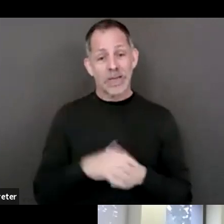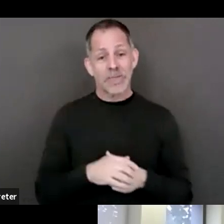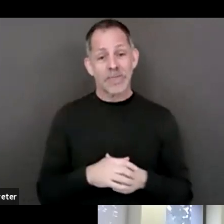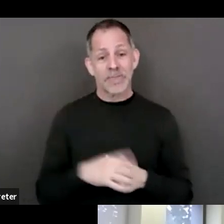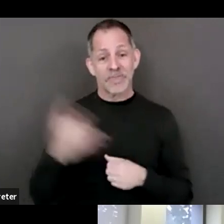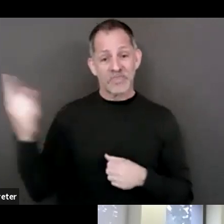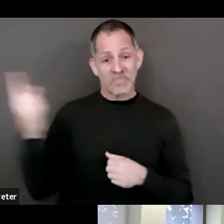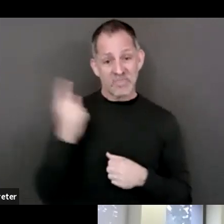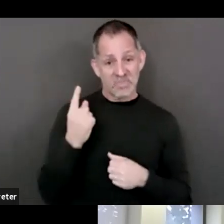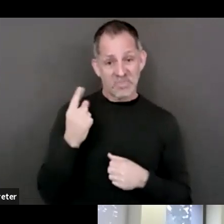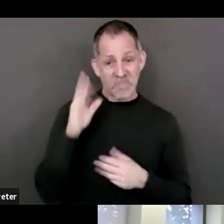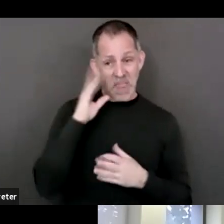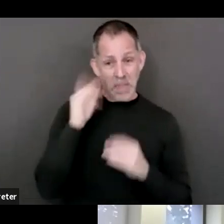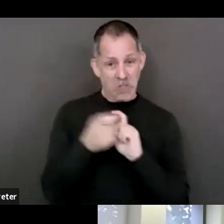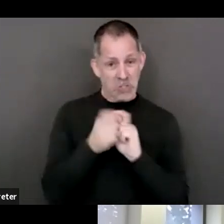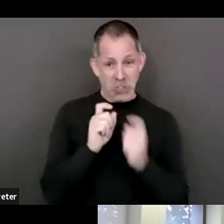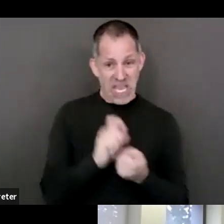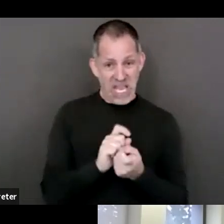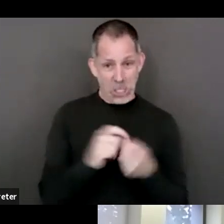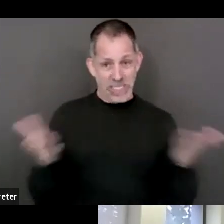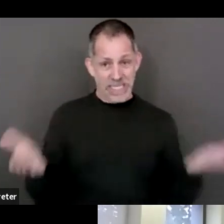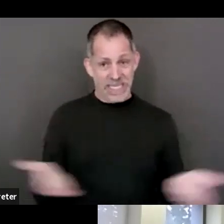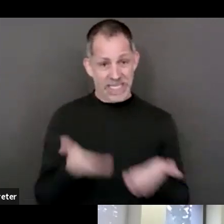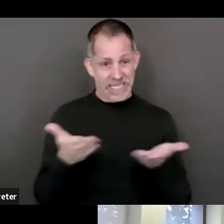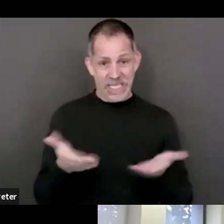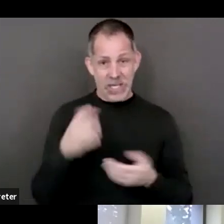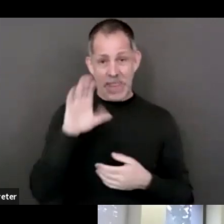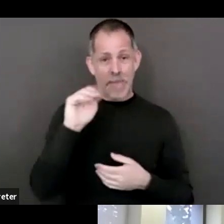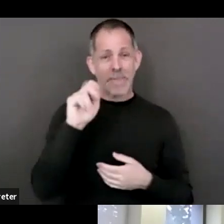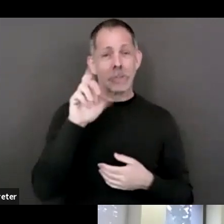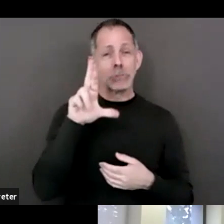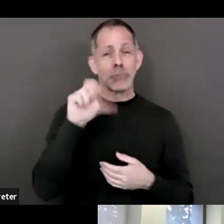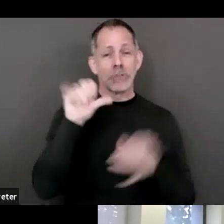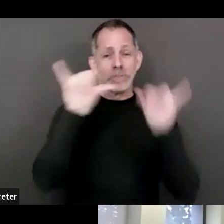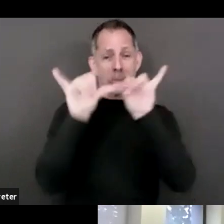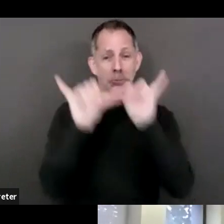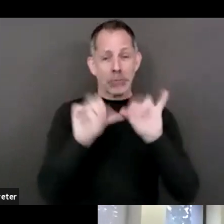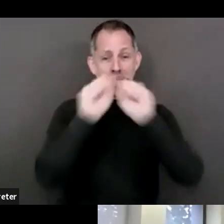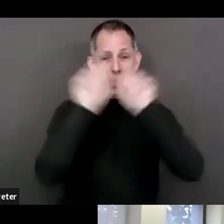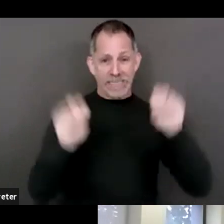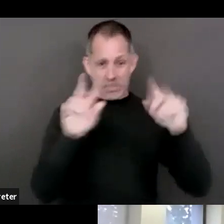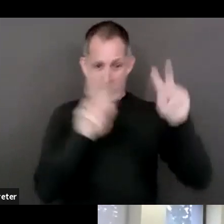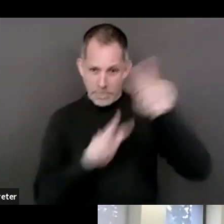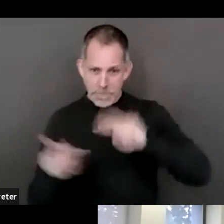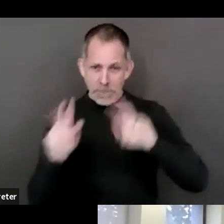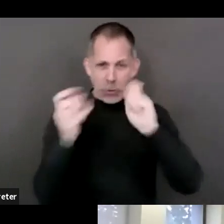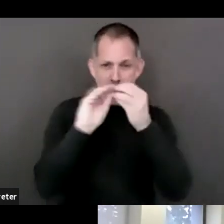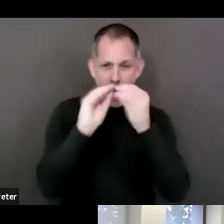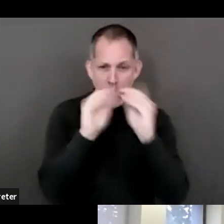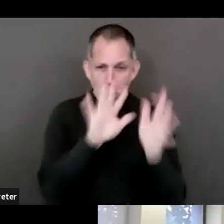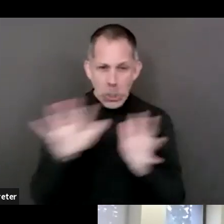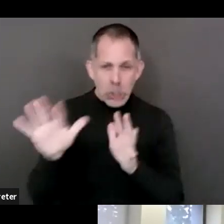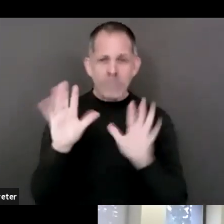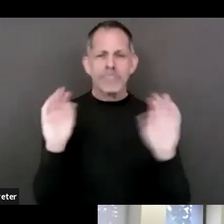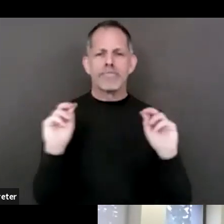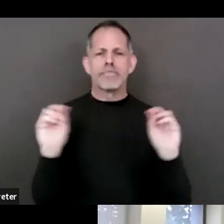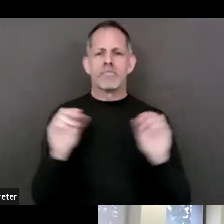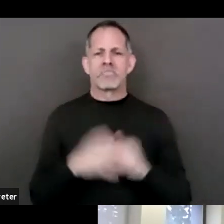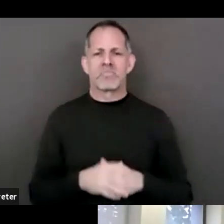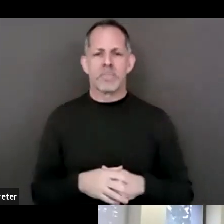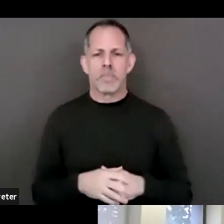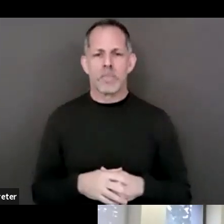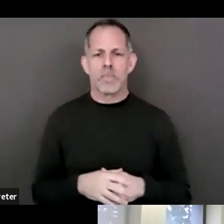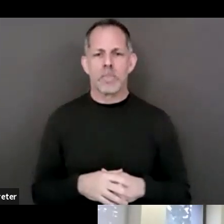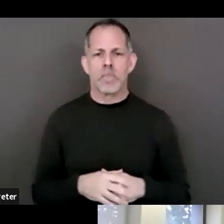So I would be very surprised if there was a change in order. Dr. Spitters? I've heard nothing to that